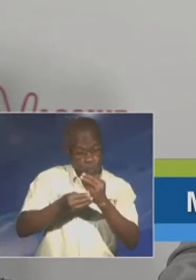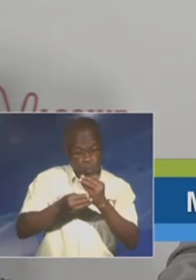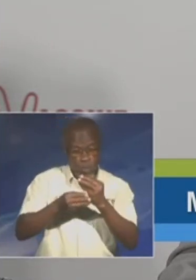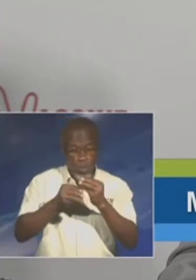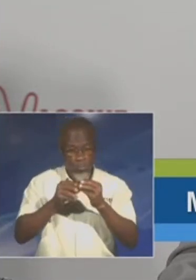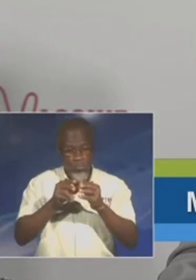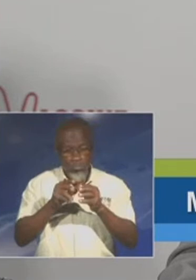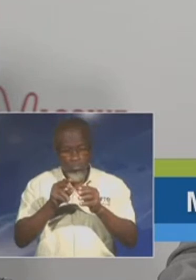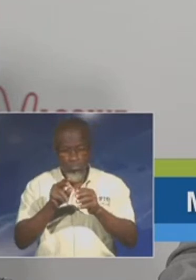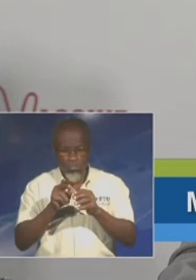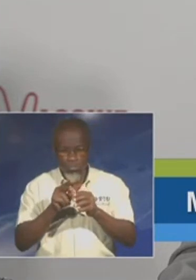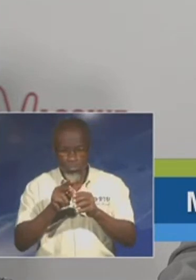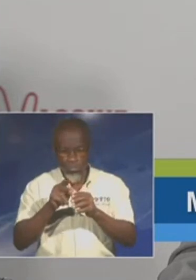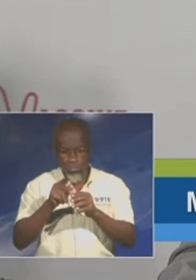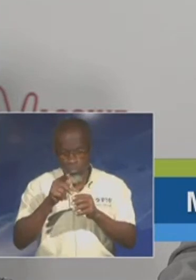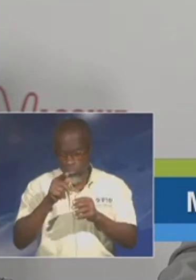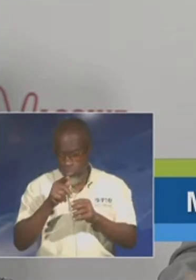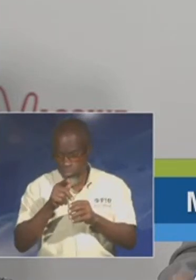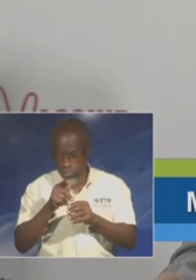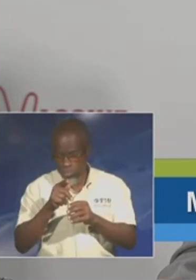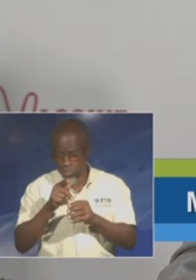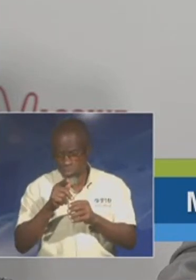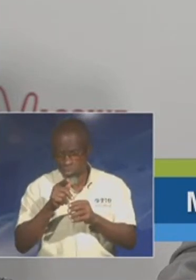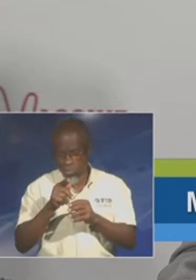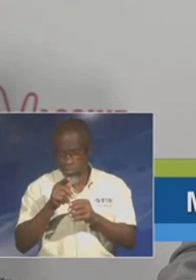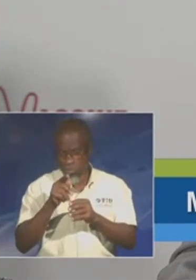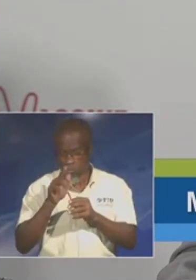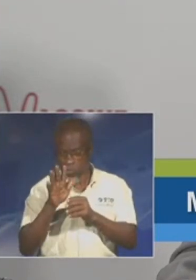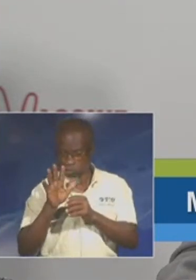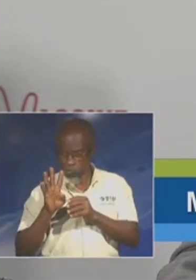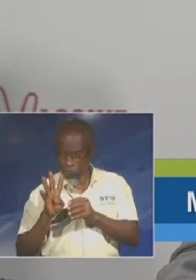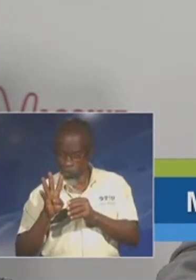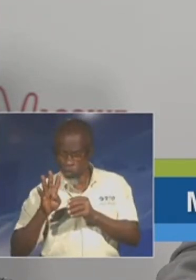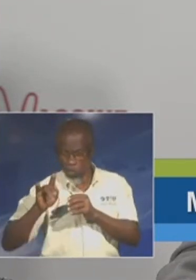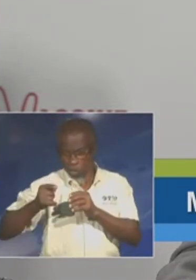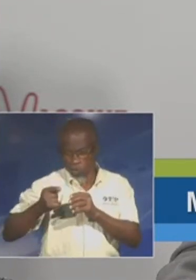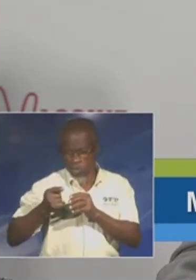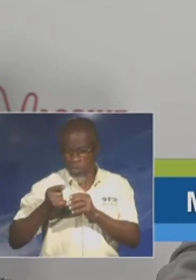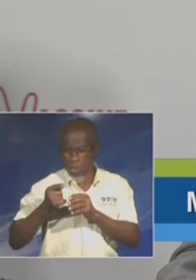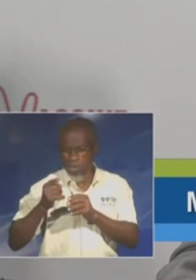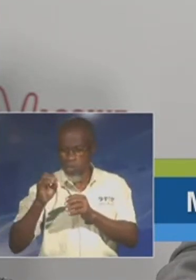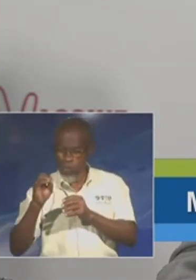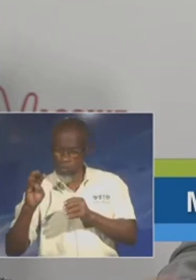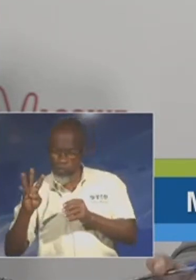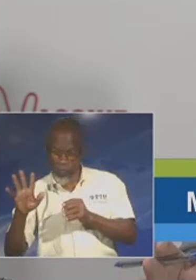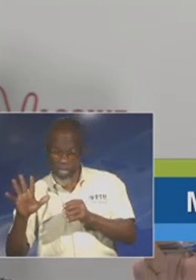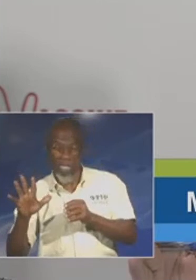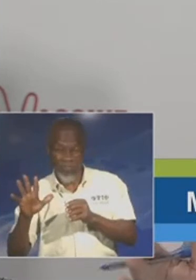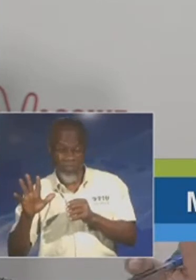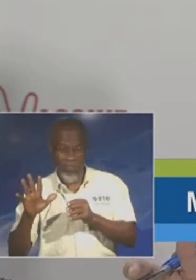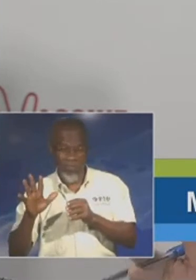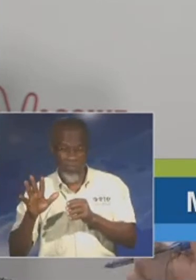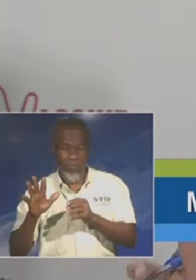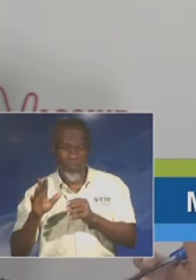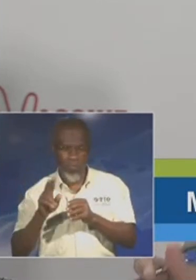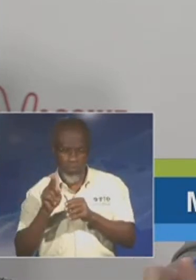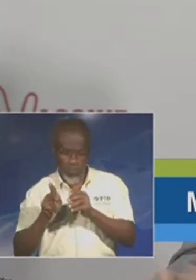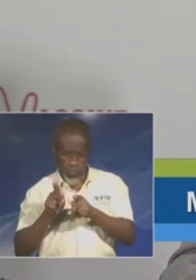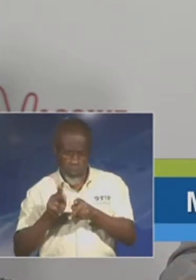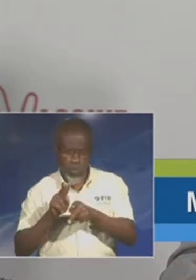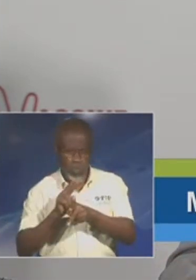views, 64,045. And we do